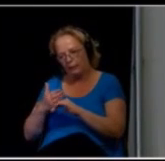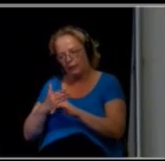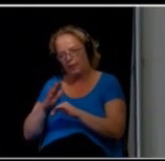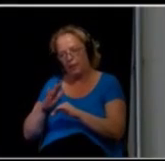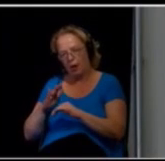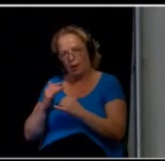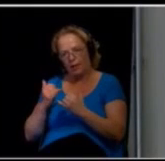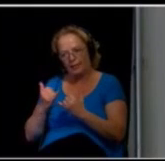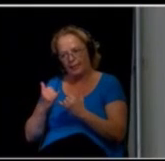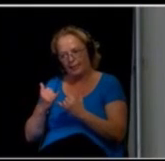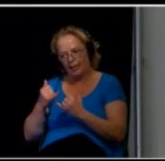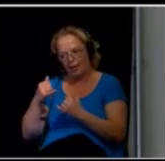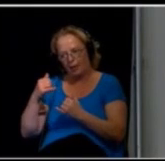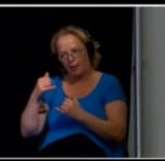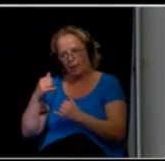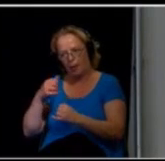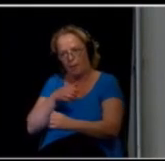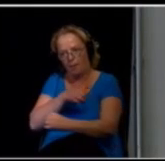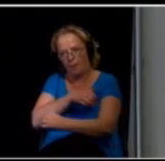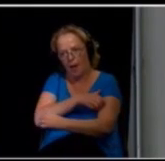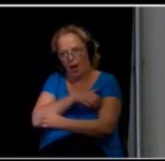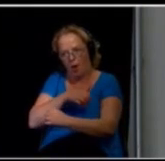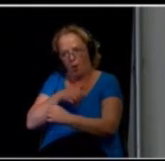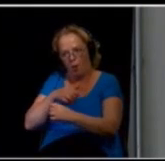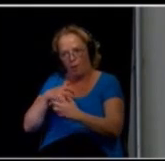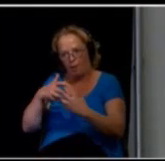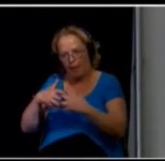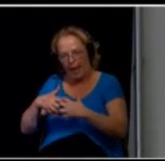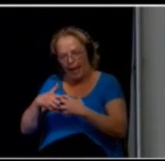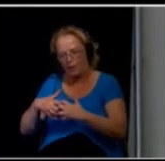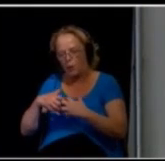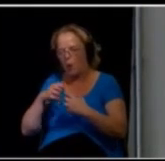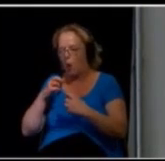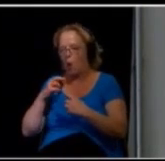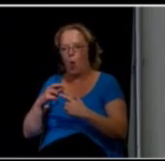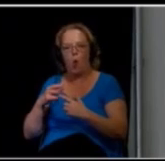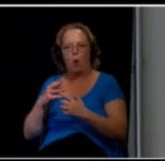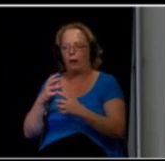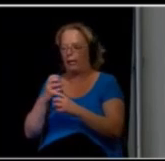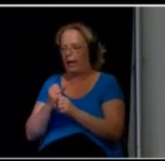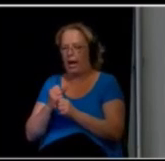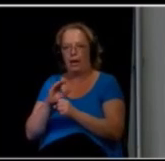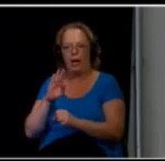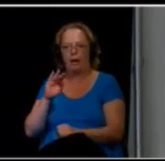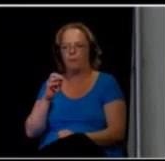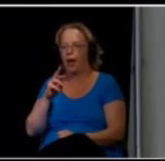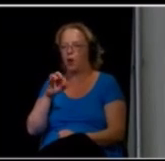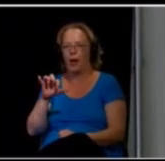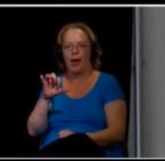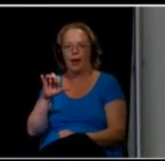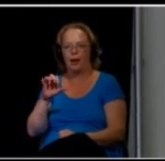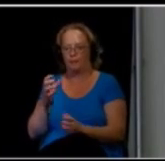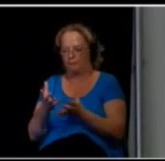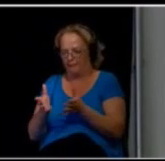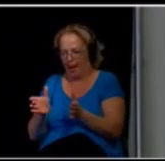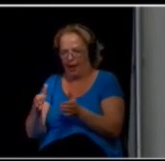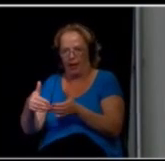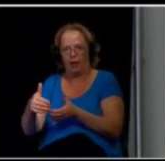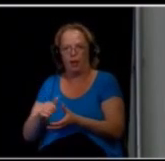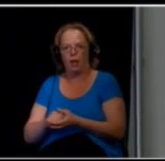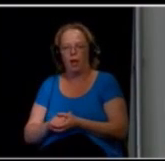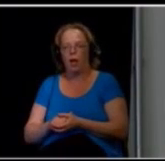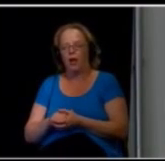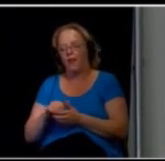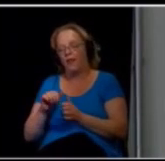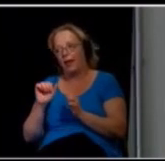could get a new power plant, or they could get a battery pack. And they can look at it in a really simple way like that.